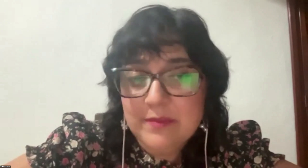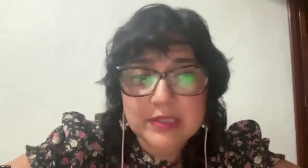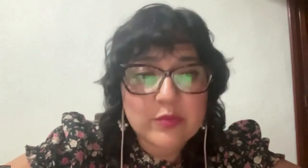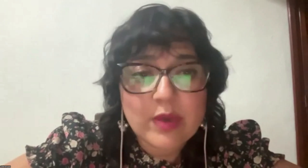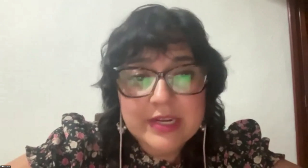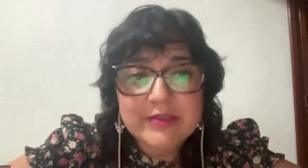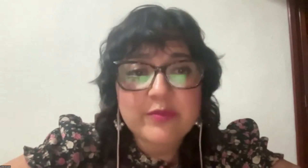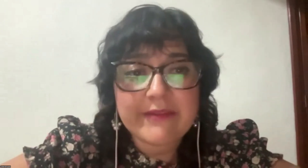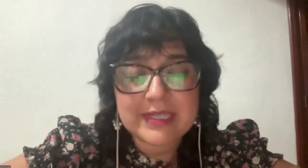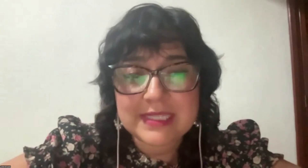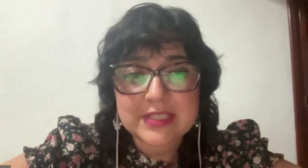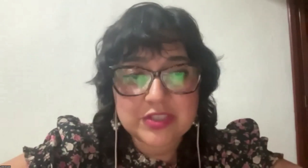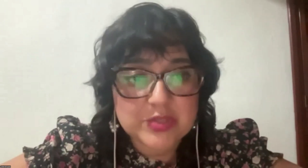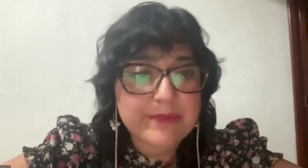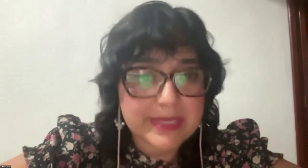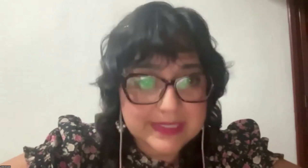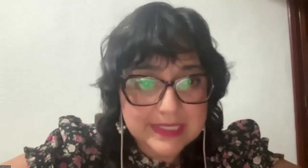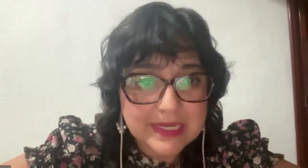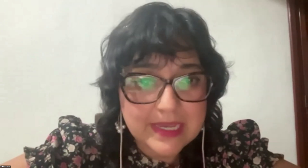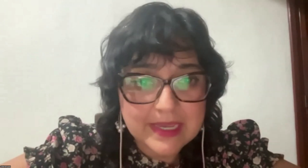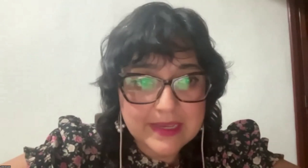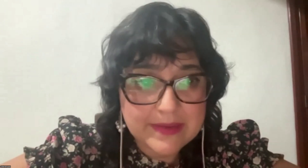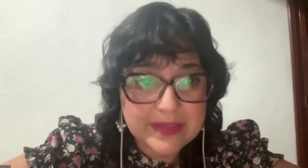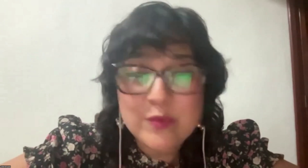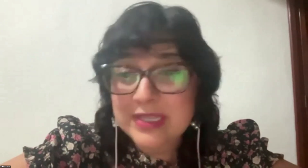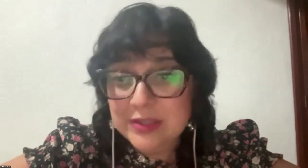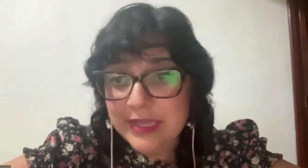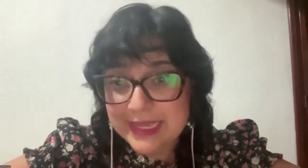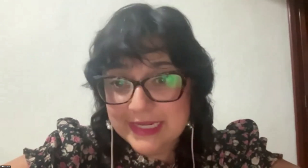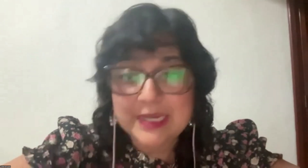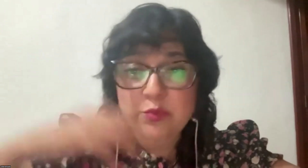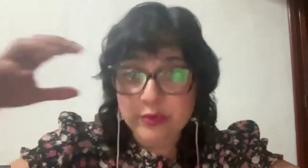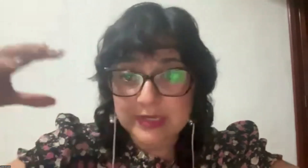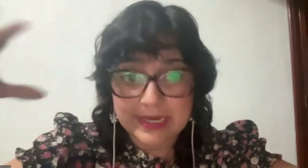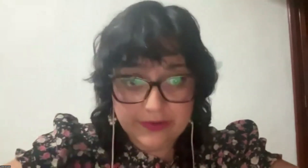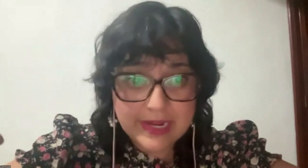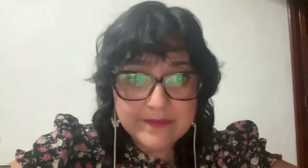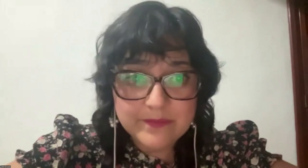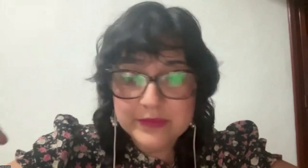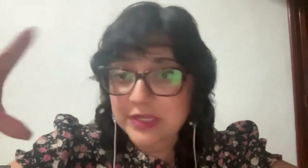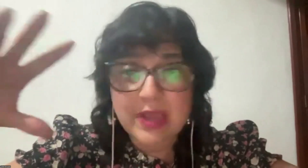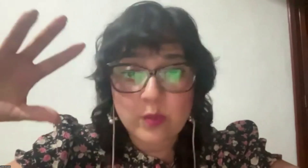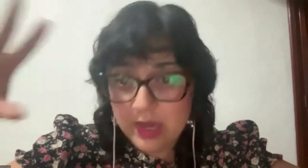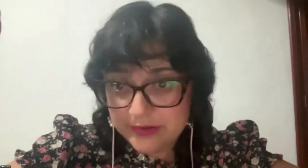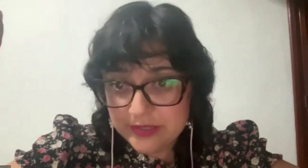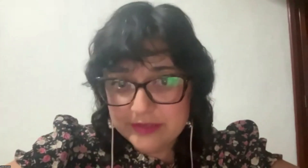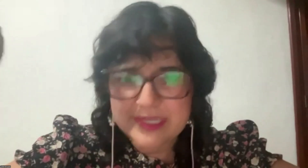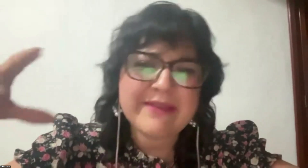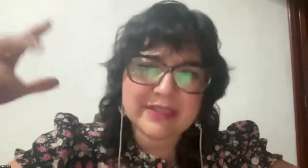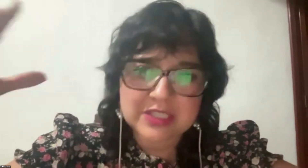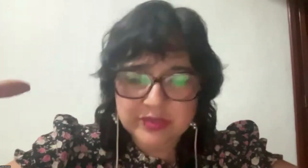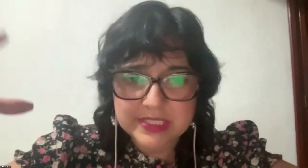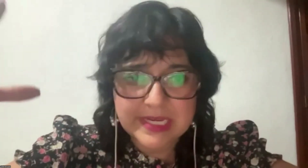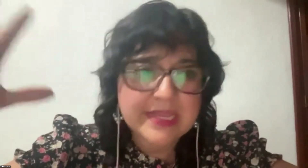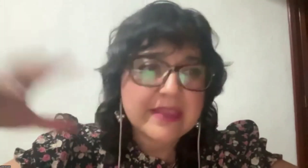For example, in one of the private institutions we visited, it was located in a rural area. They don't have water, they